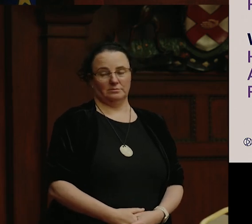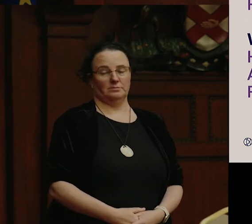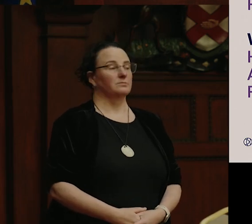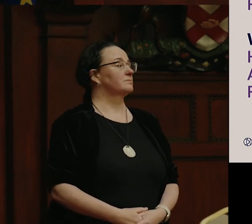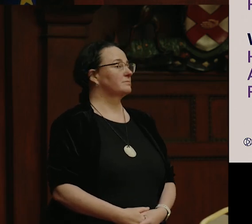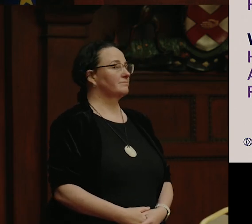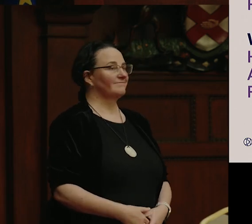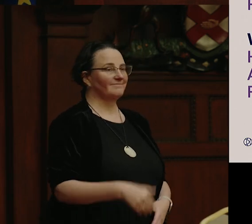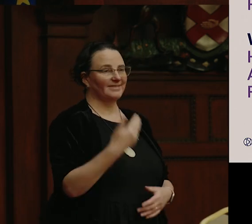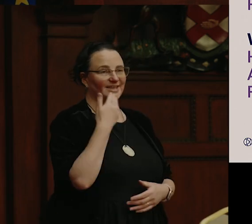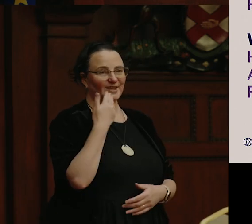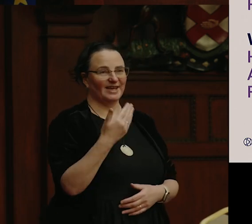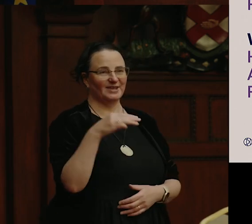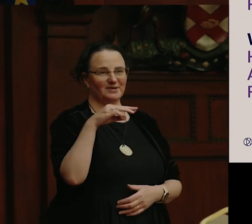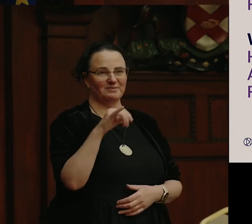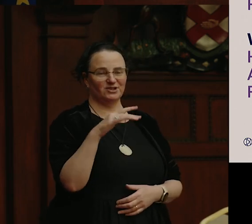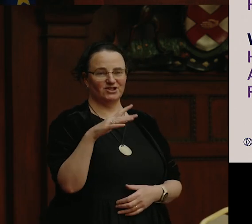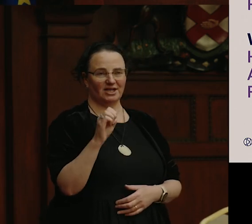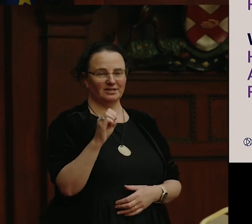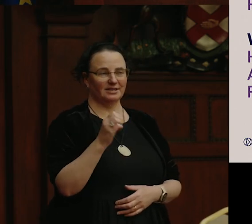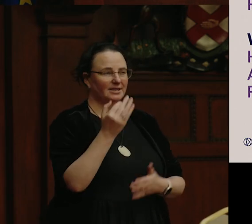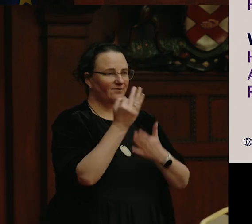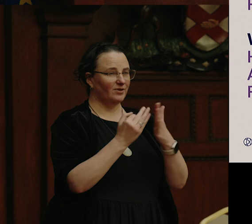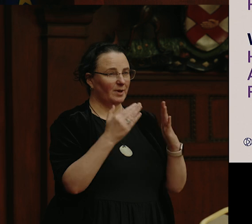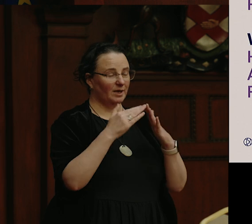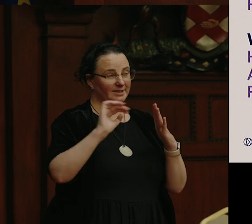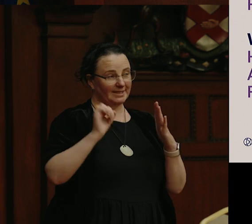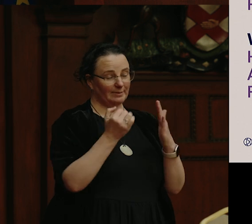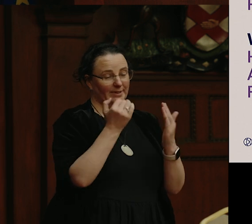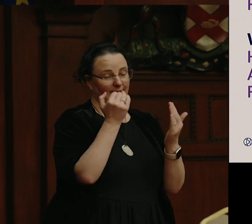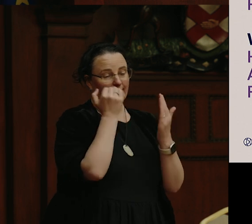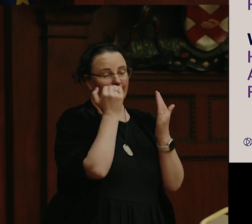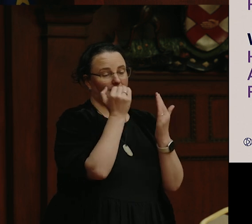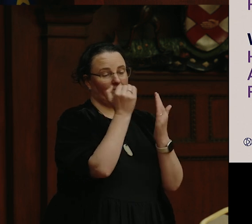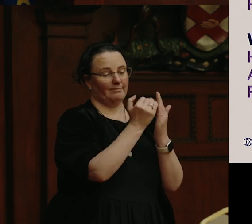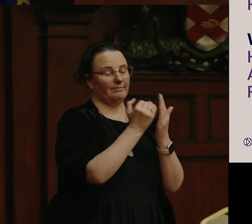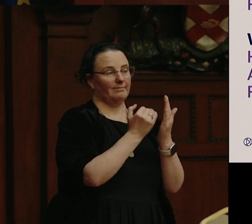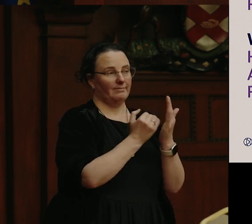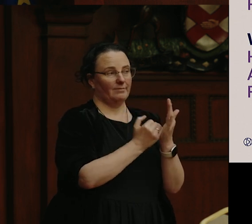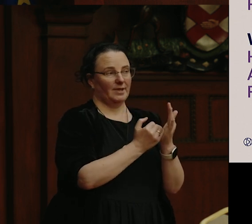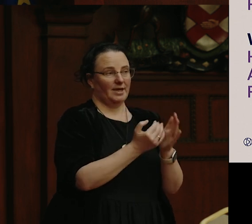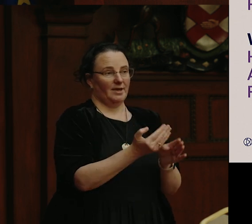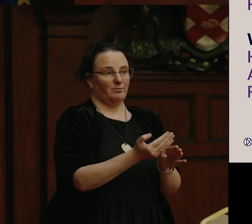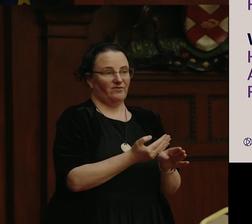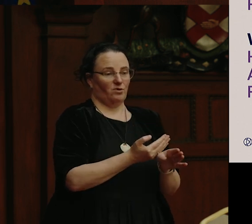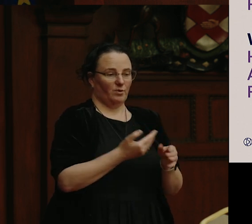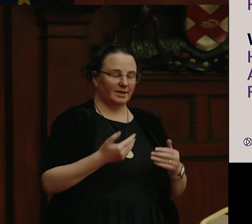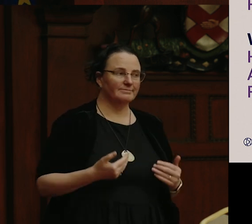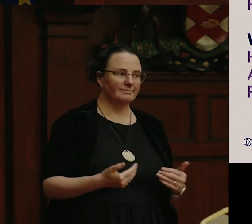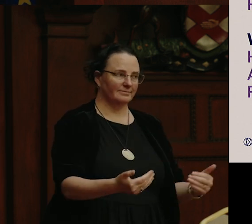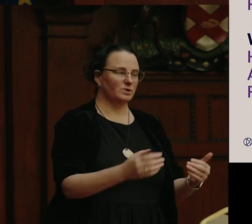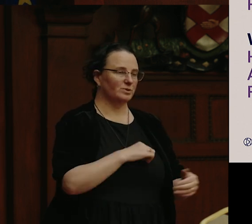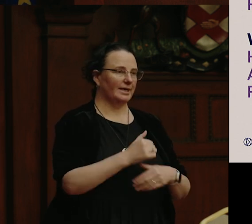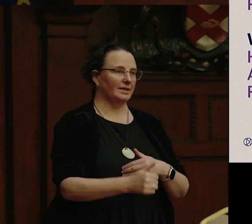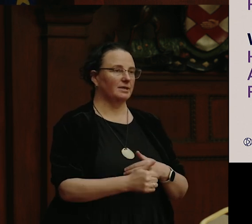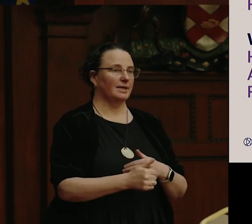Thanks very much, Michelle. Just a few housekeeping items before we start. We're